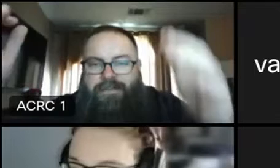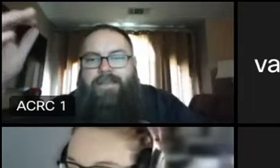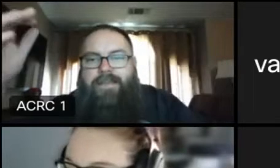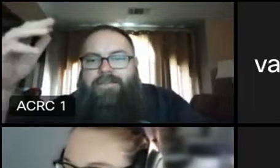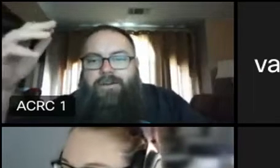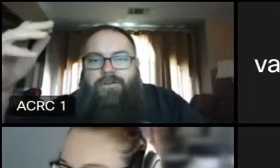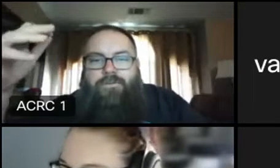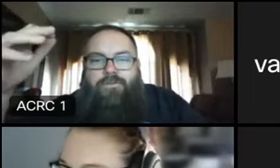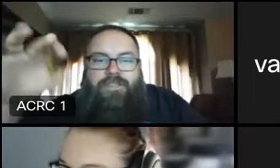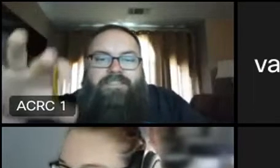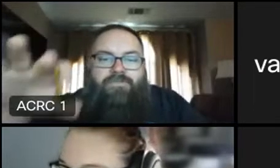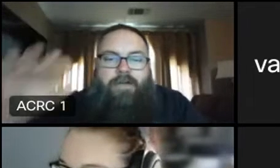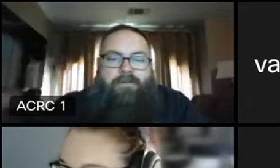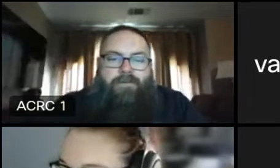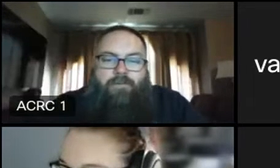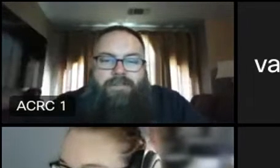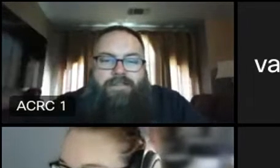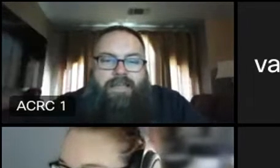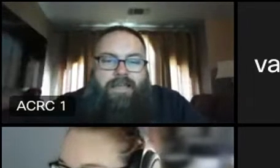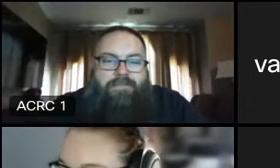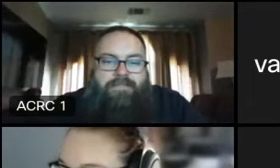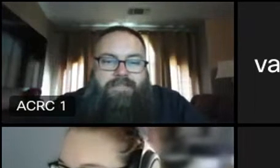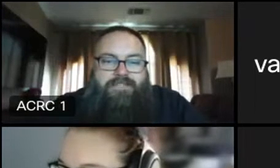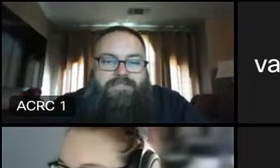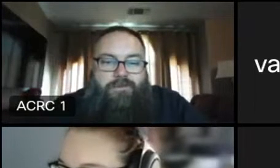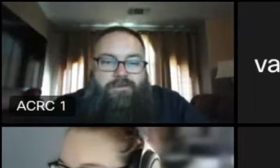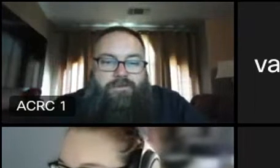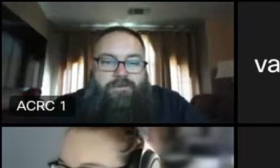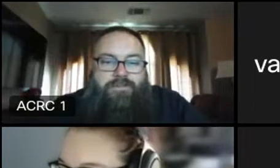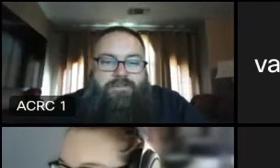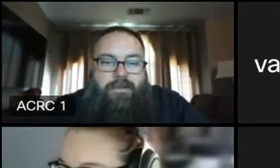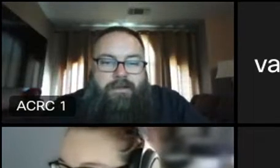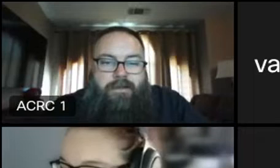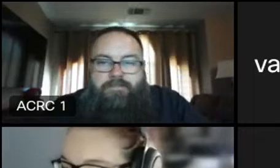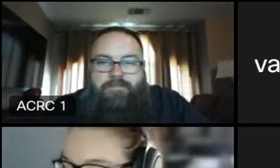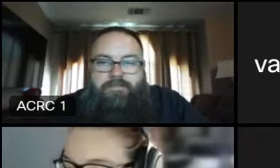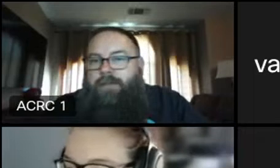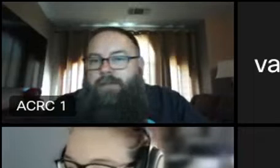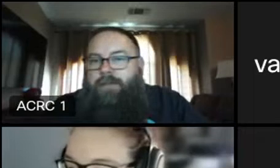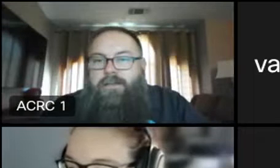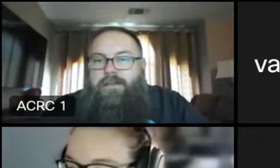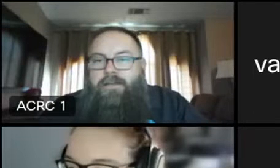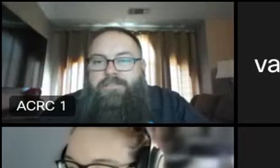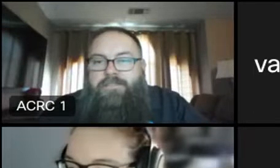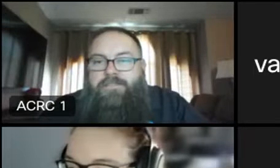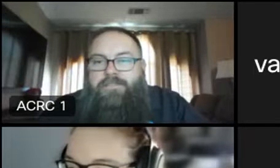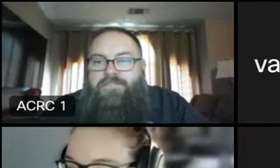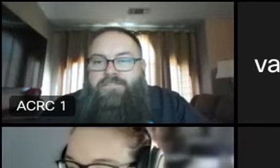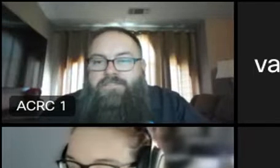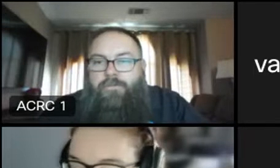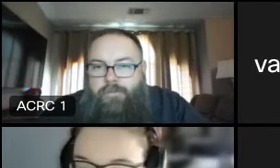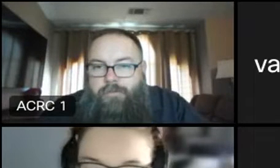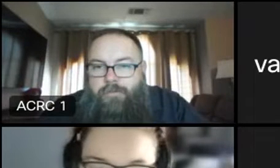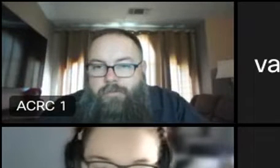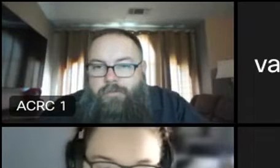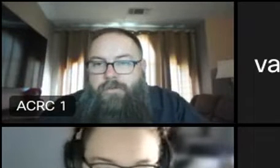operationalized. And so this is why we feel like we really need to have these discussions with folks. And so I'm going to go back up to the comments real quick, and I want to read